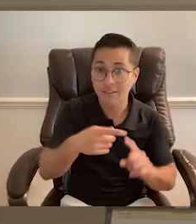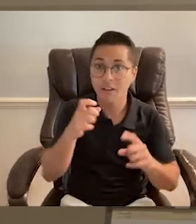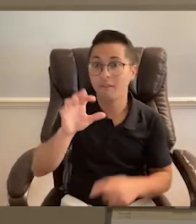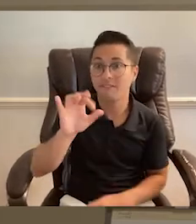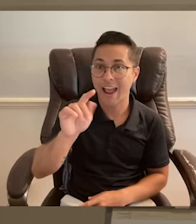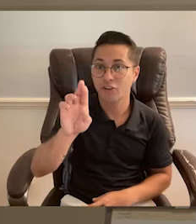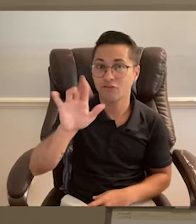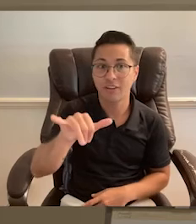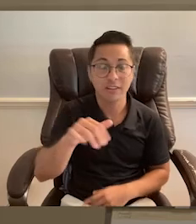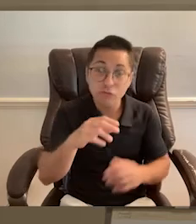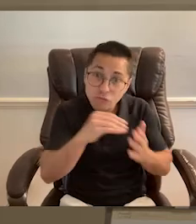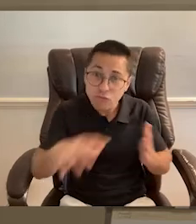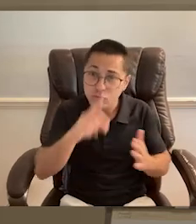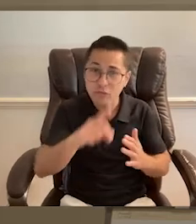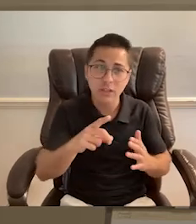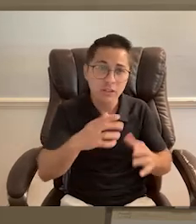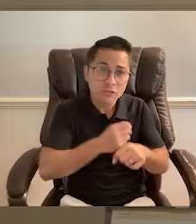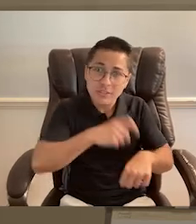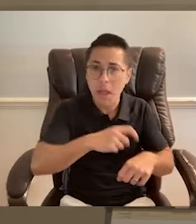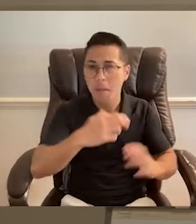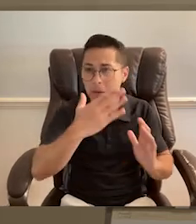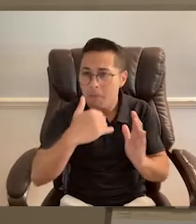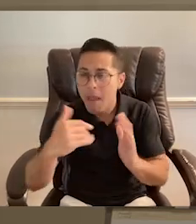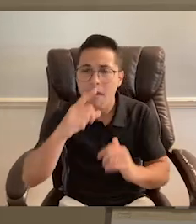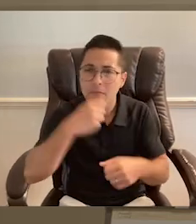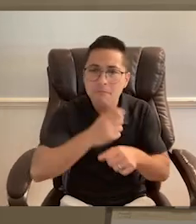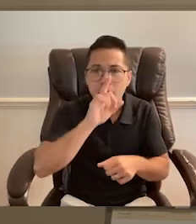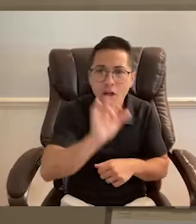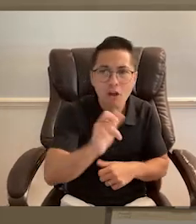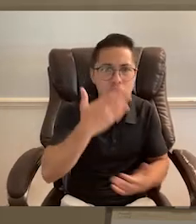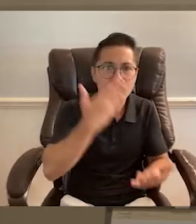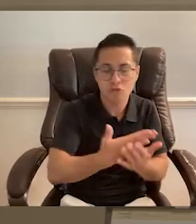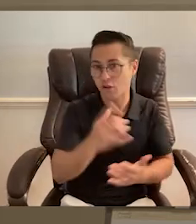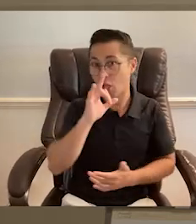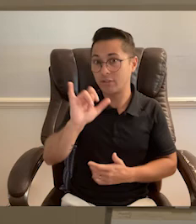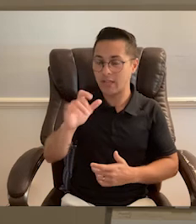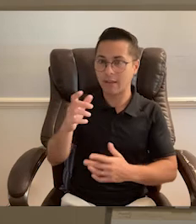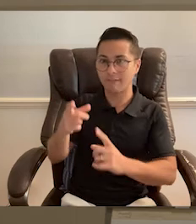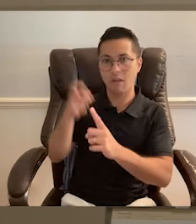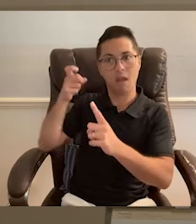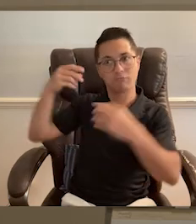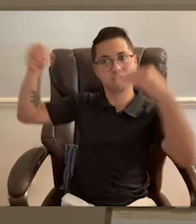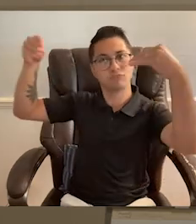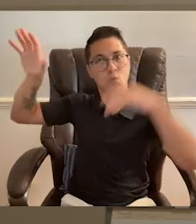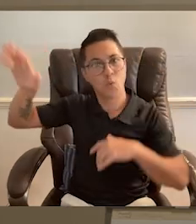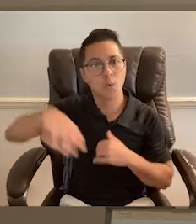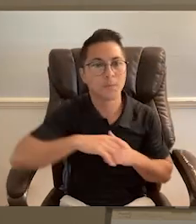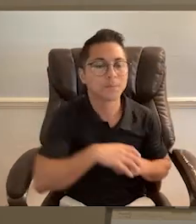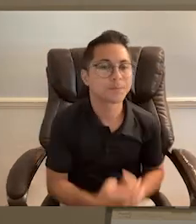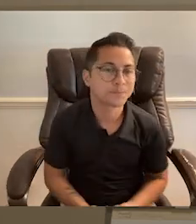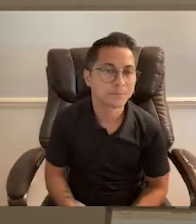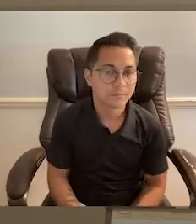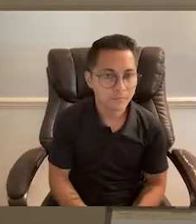that. This was a student whose her brother had CP, and he